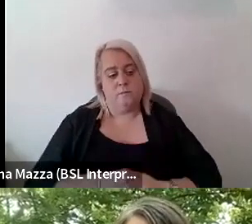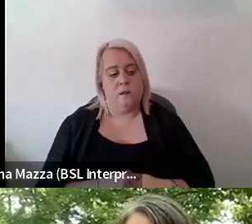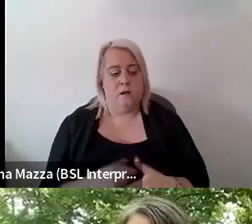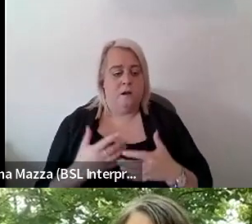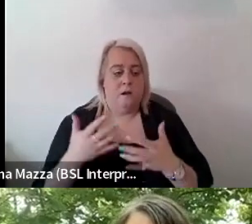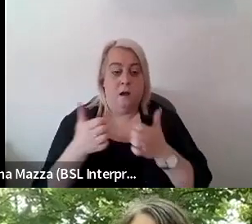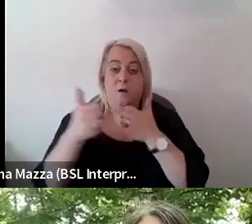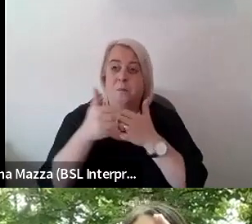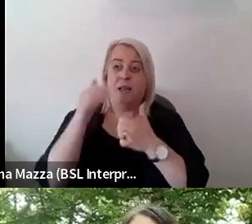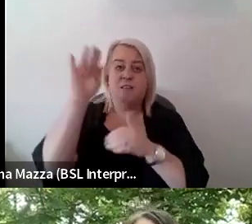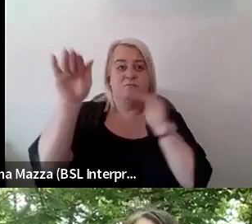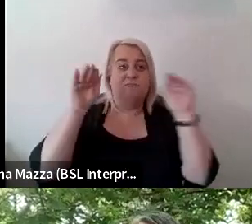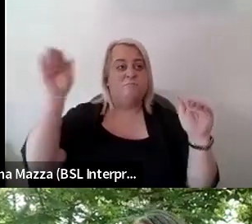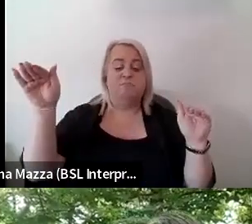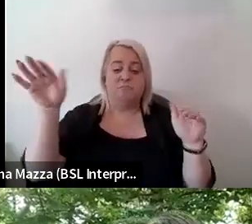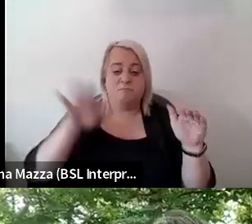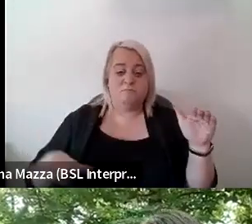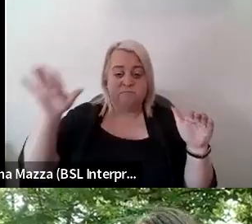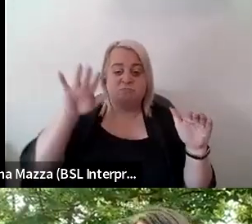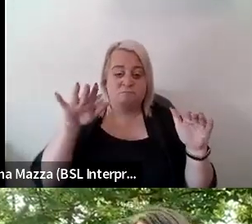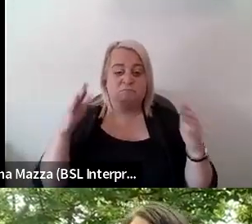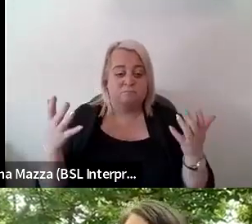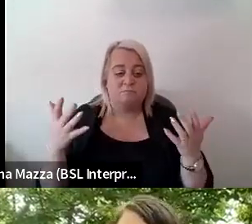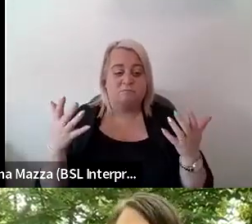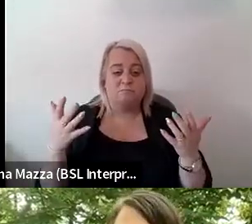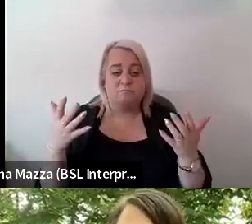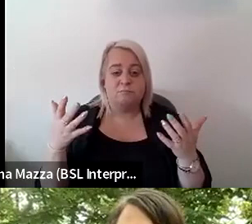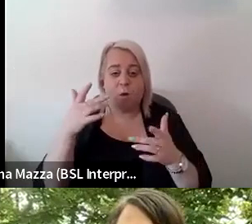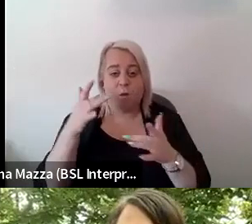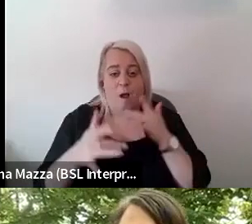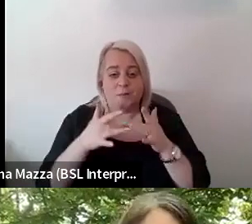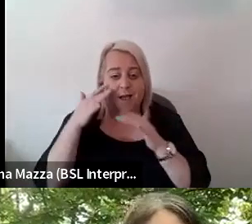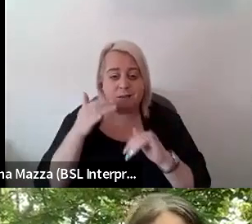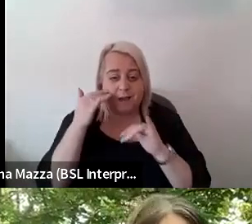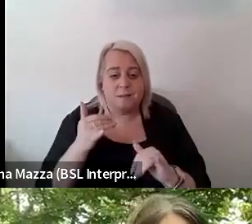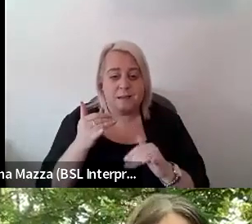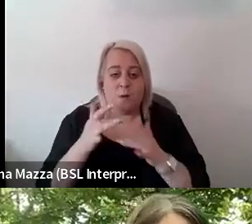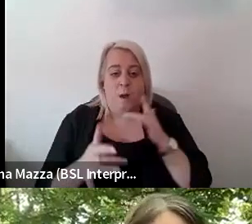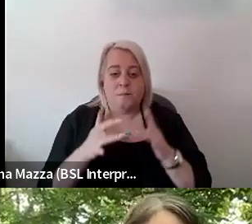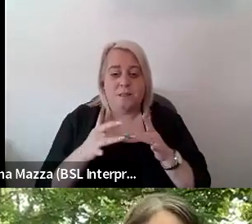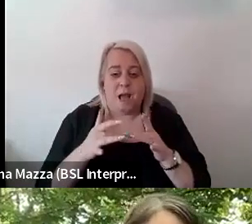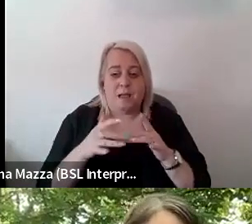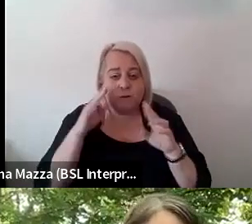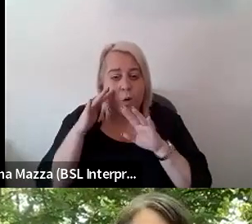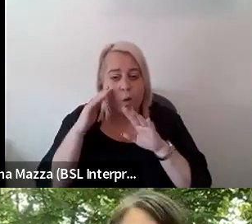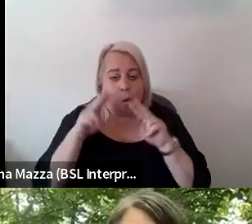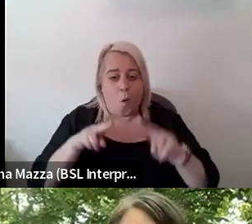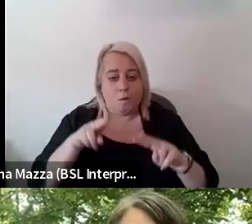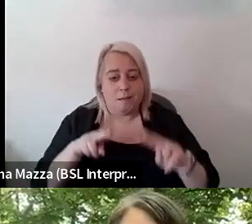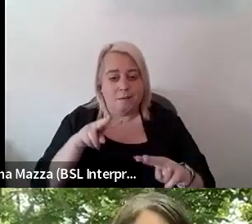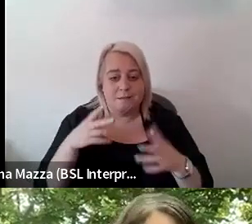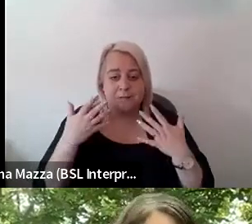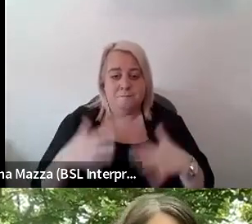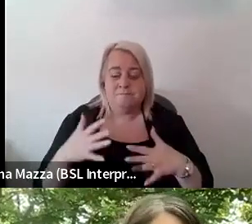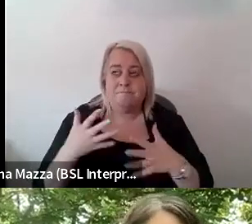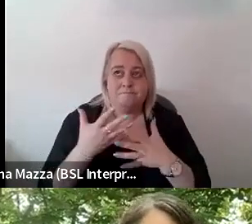there's companies out there that do that. So there's actual companies that do website testing, website audit, that sort of stuff. So I guess